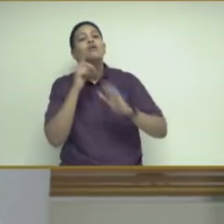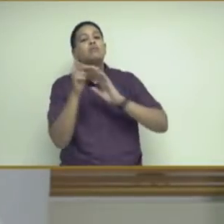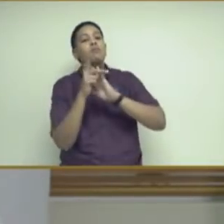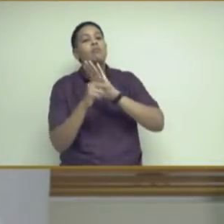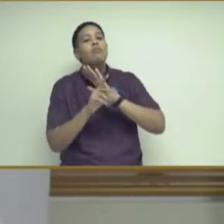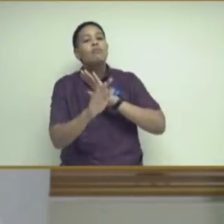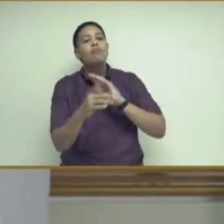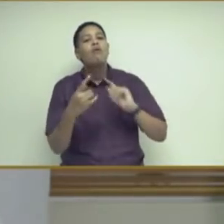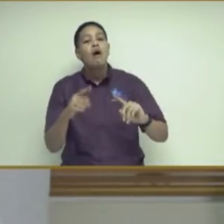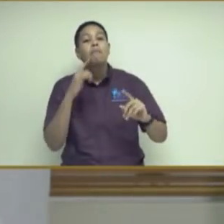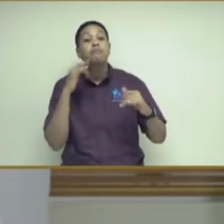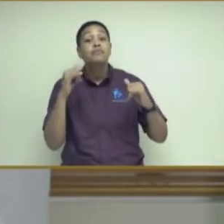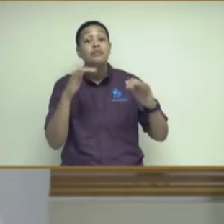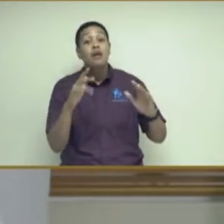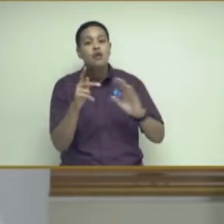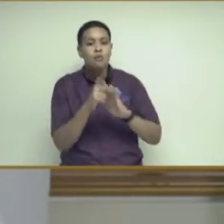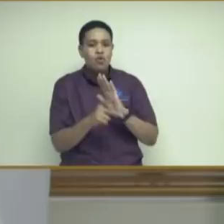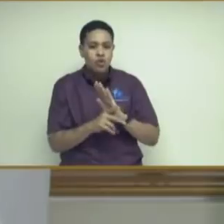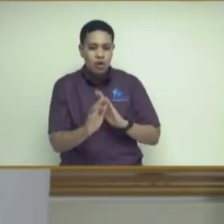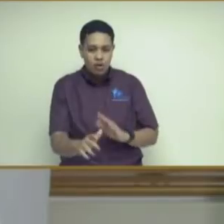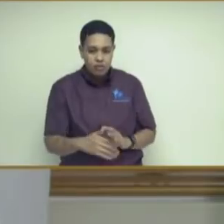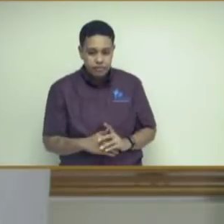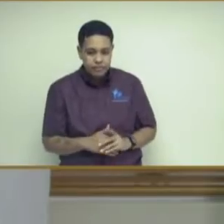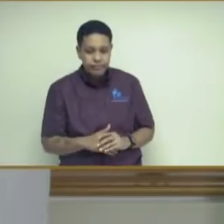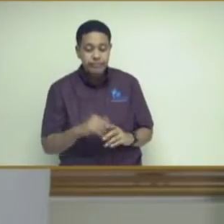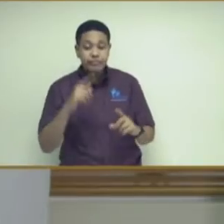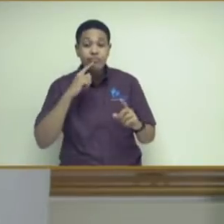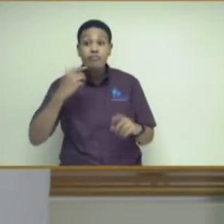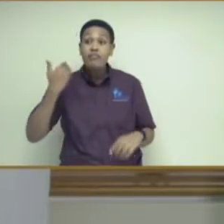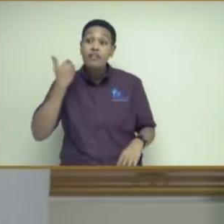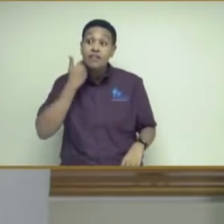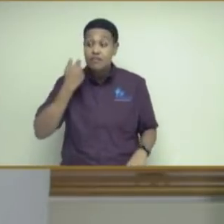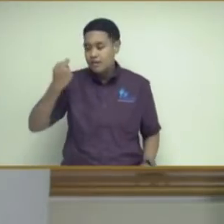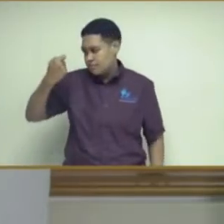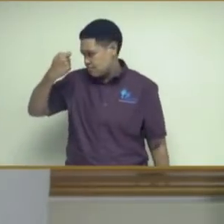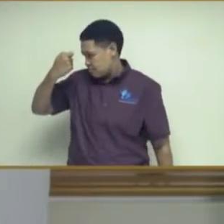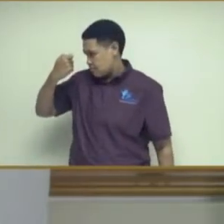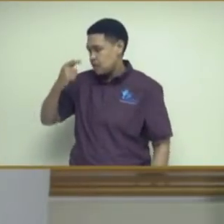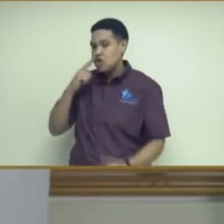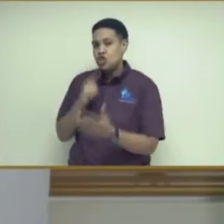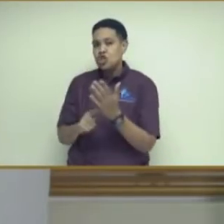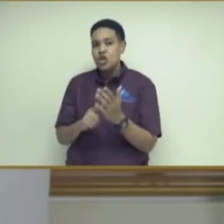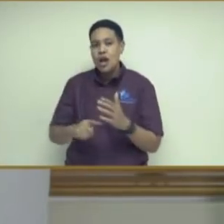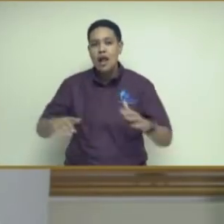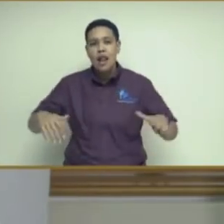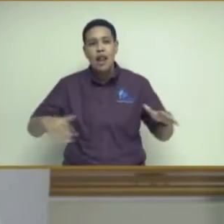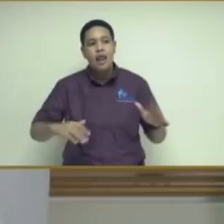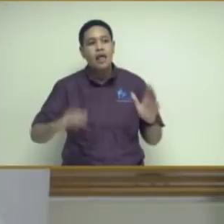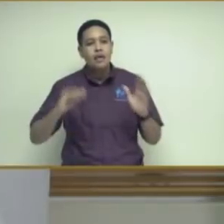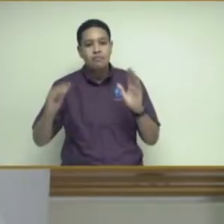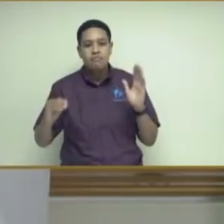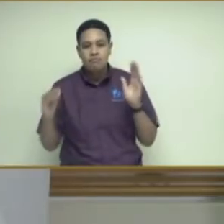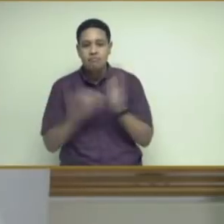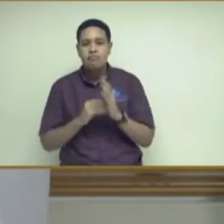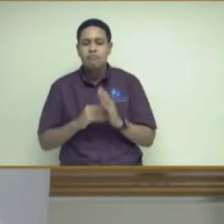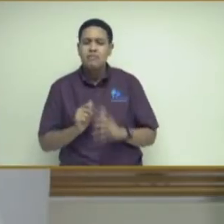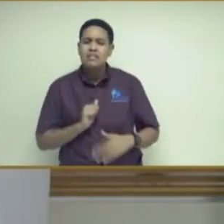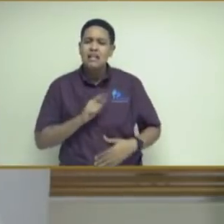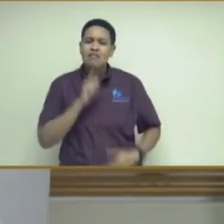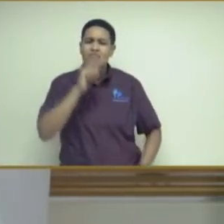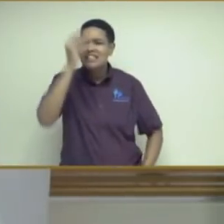protocol, standard protocol, and temperature checks not being logged. I